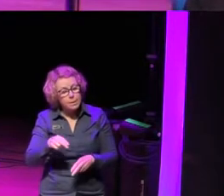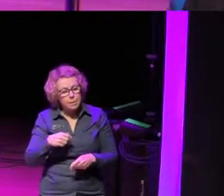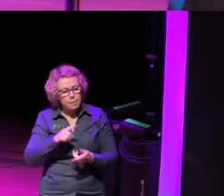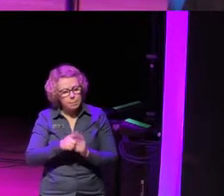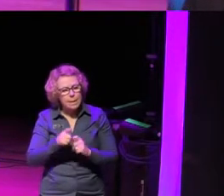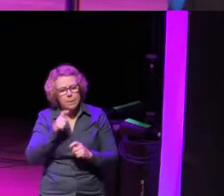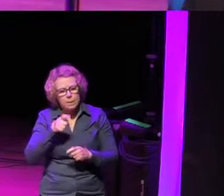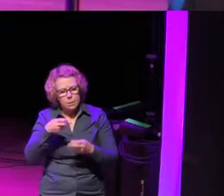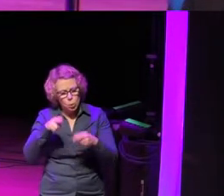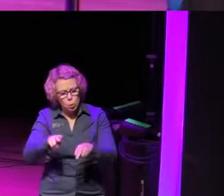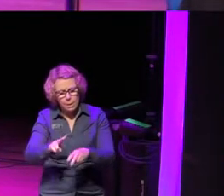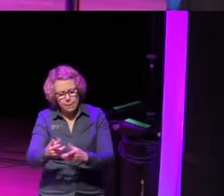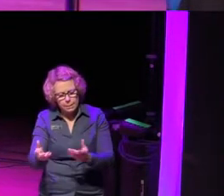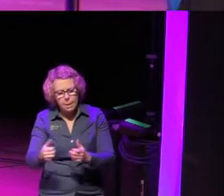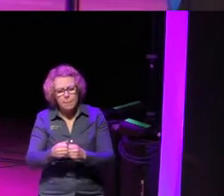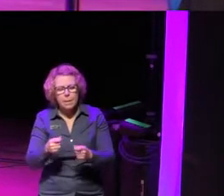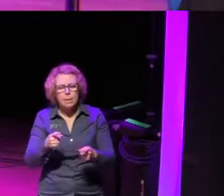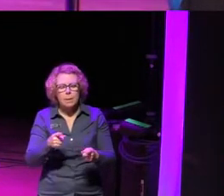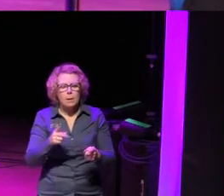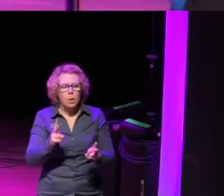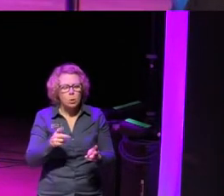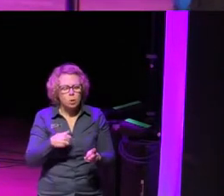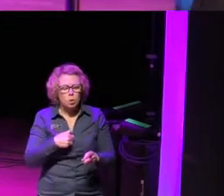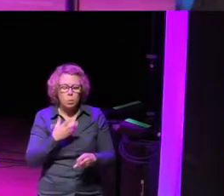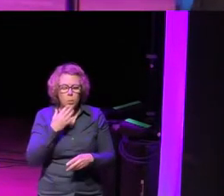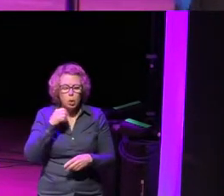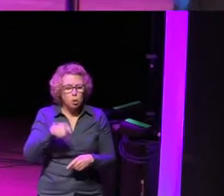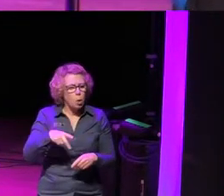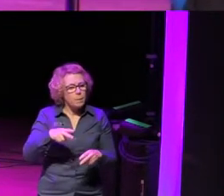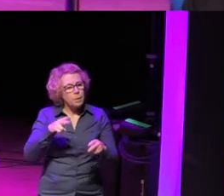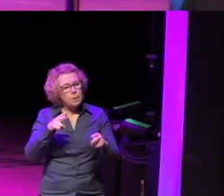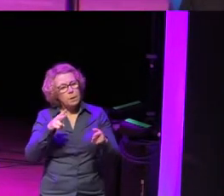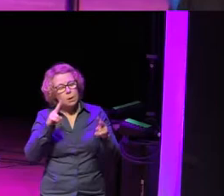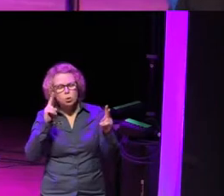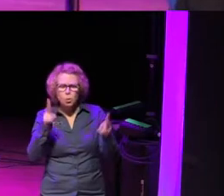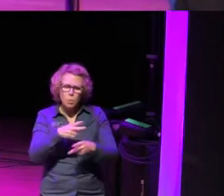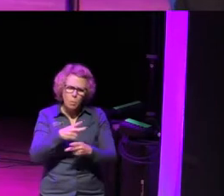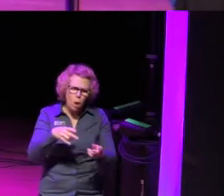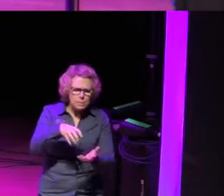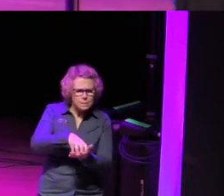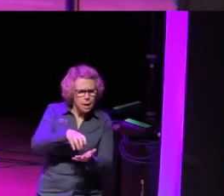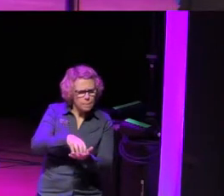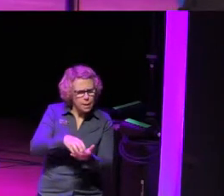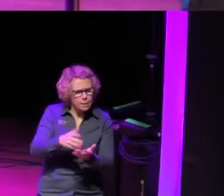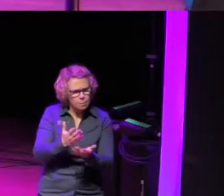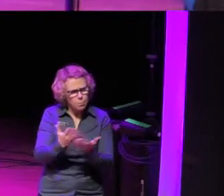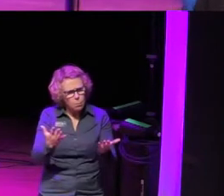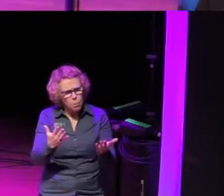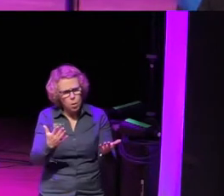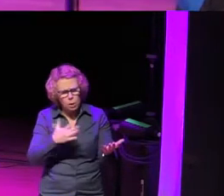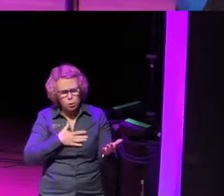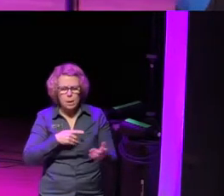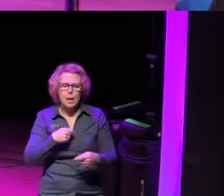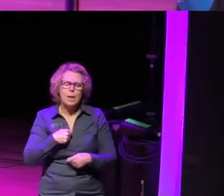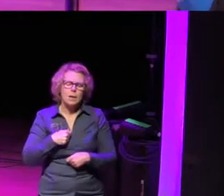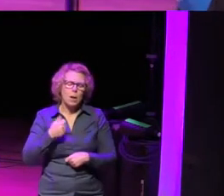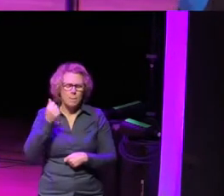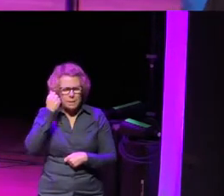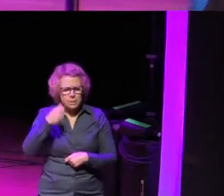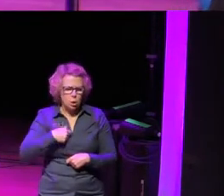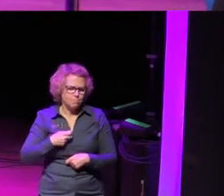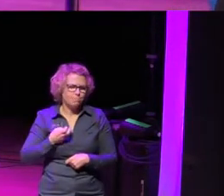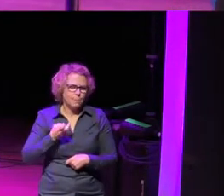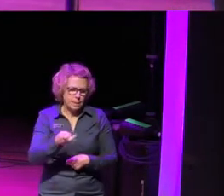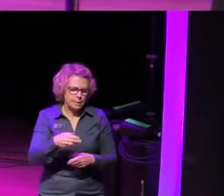And you're talking about how it's normal in society. It made me think of when I traveled in Poland. I'm half Polish,